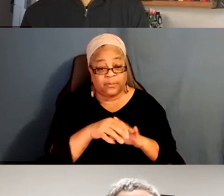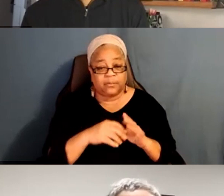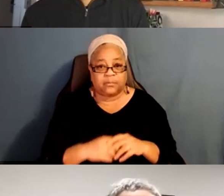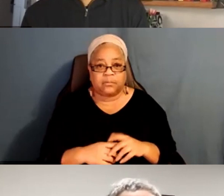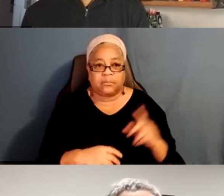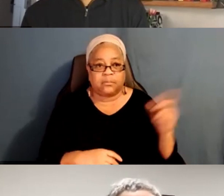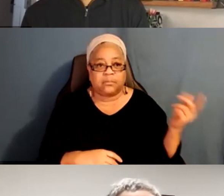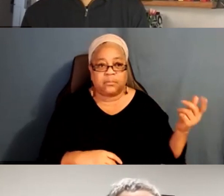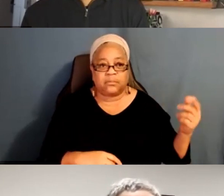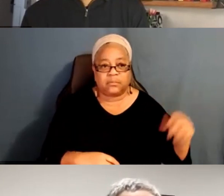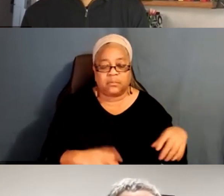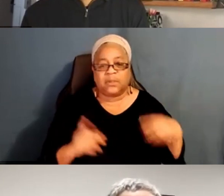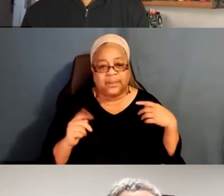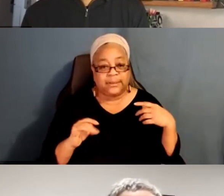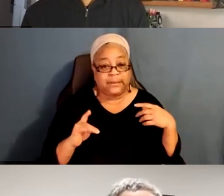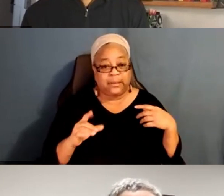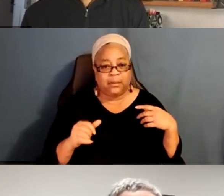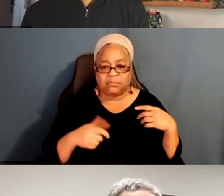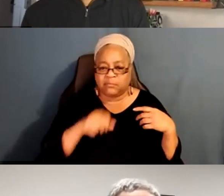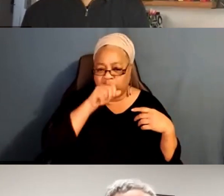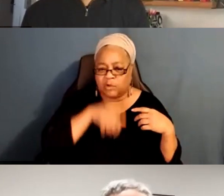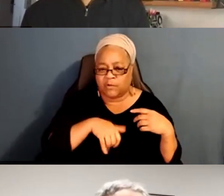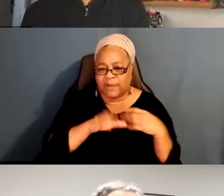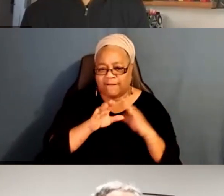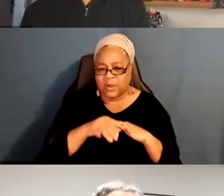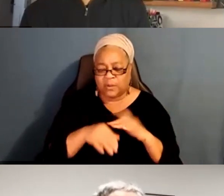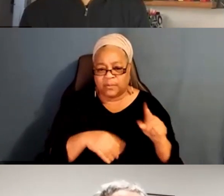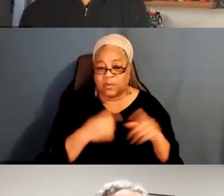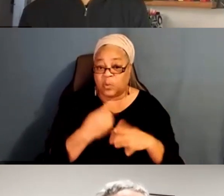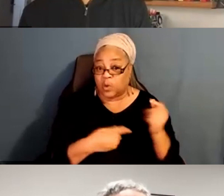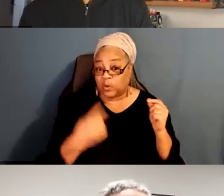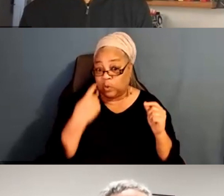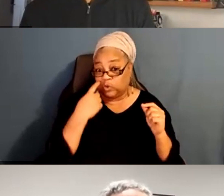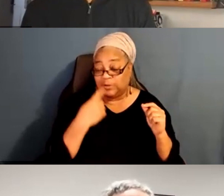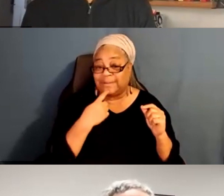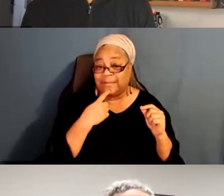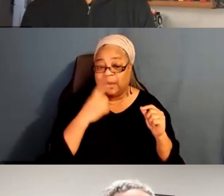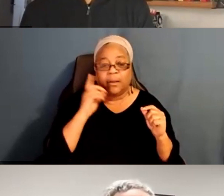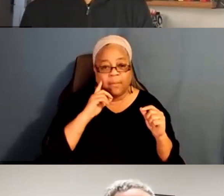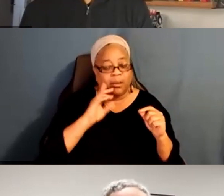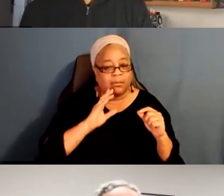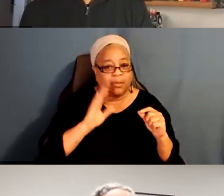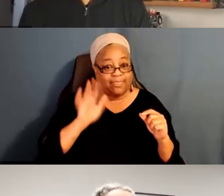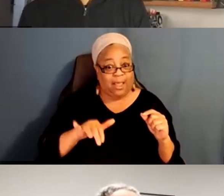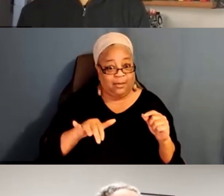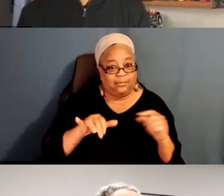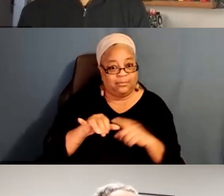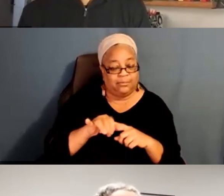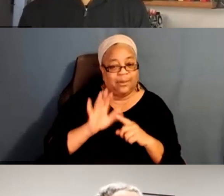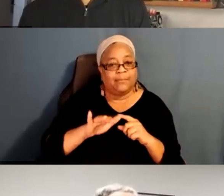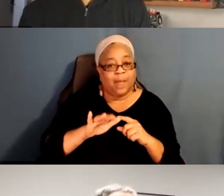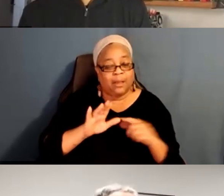and that film was one of those, that particular, I mean, what you just said is actually my entire approach to